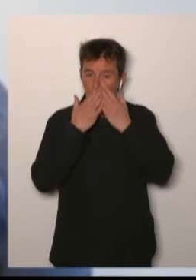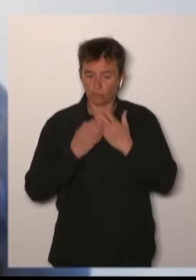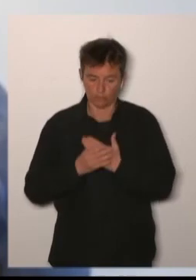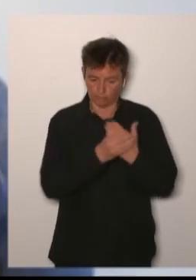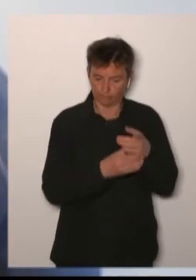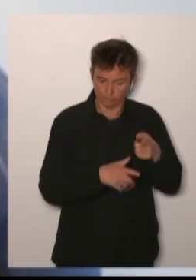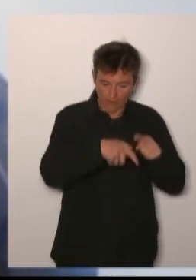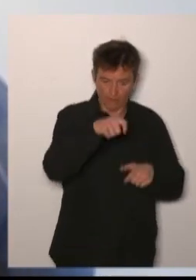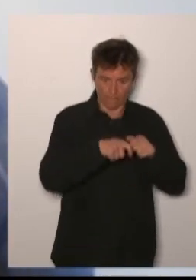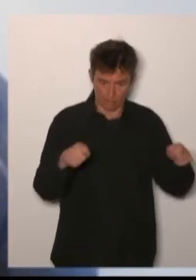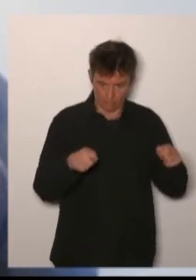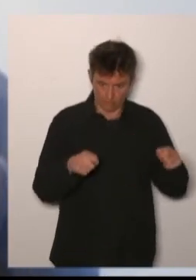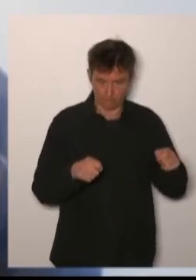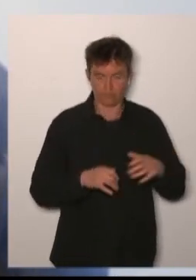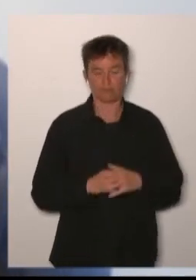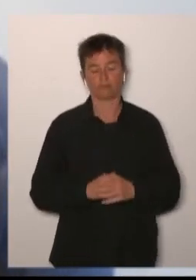sort of